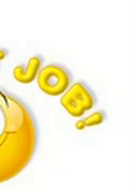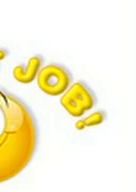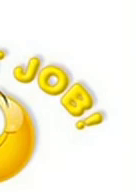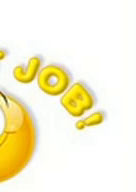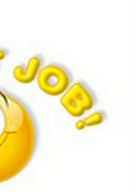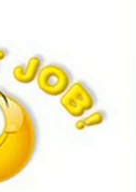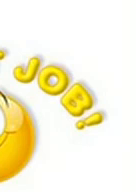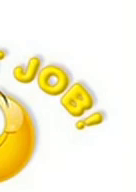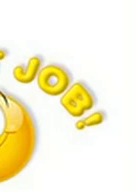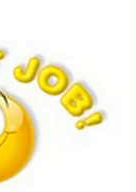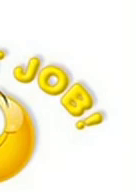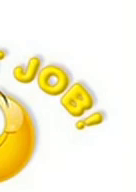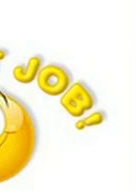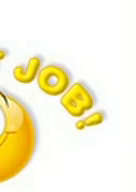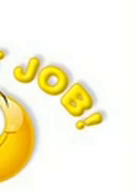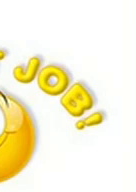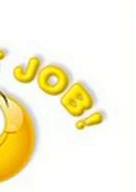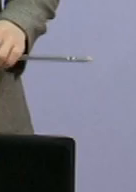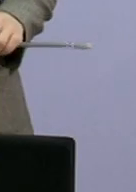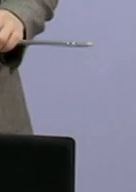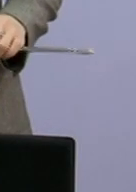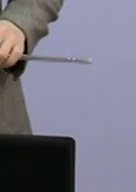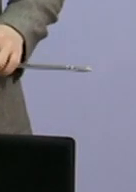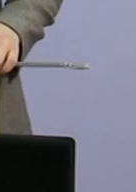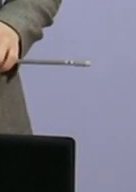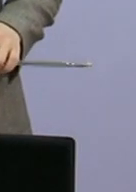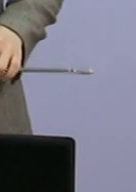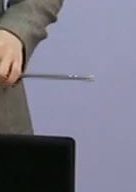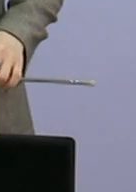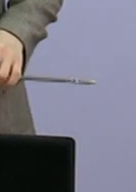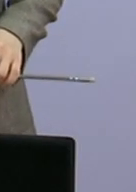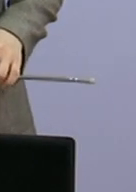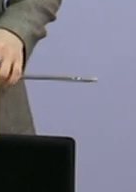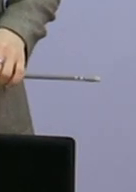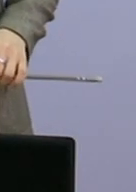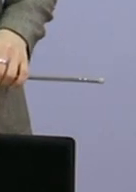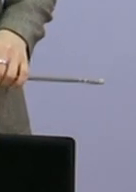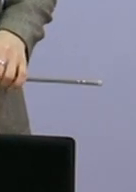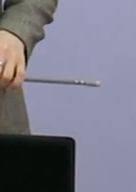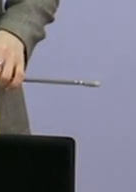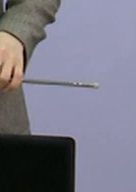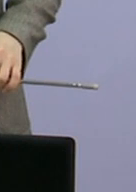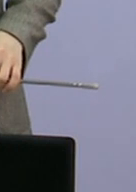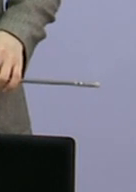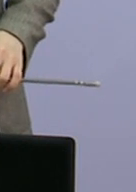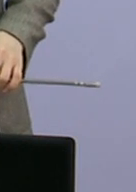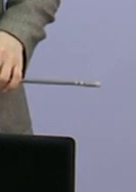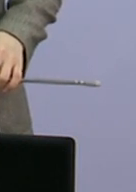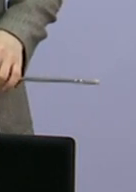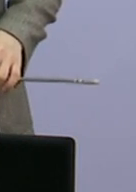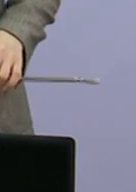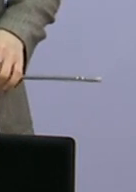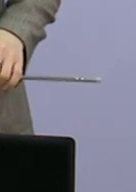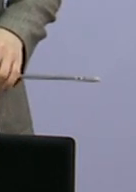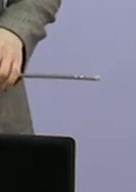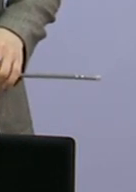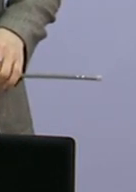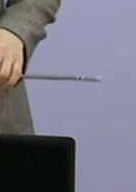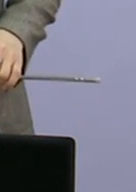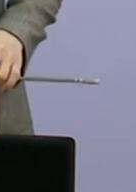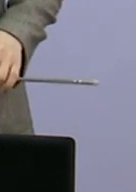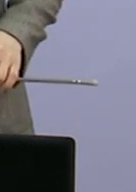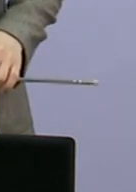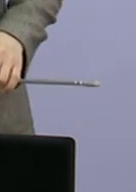Serious. Good job. Dear pupils, today I'm going to explain your present simple affirmative form.